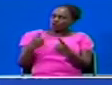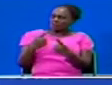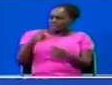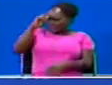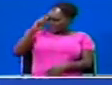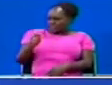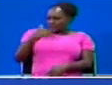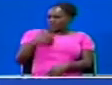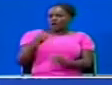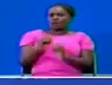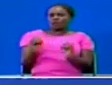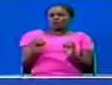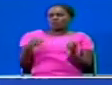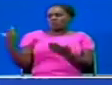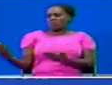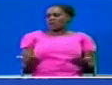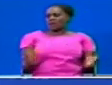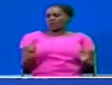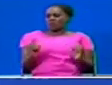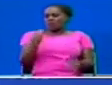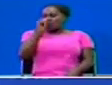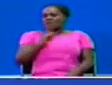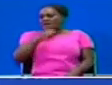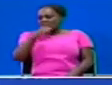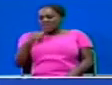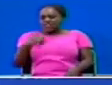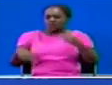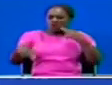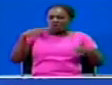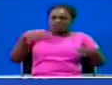disrespectfully that we are not welcome. This is a private property.